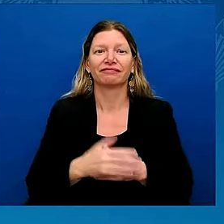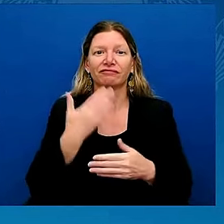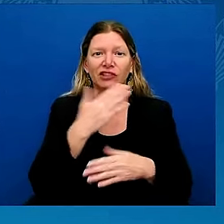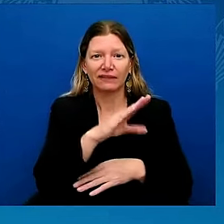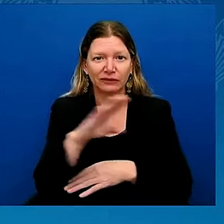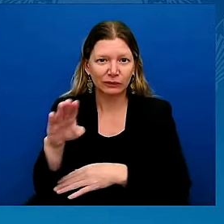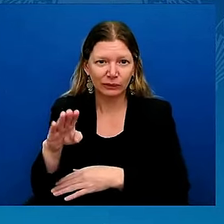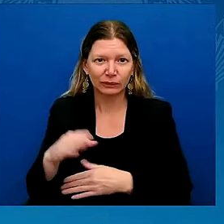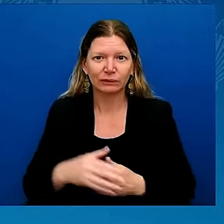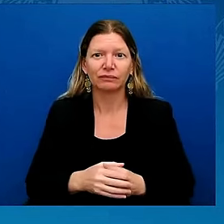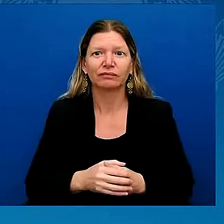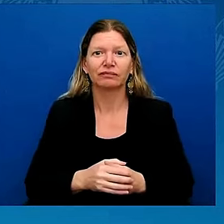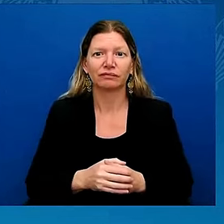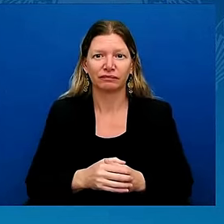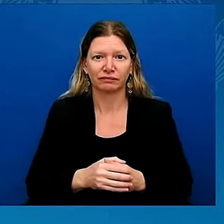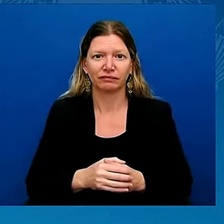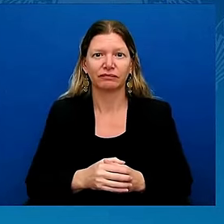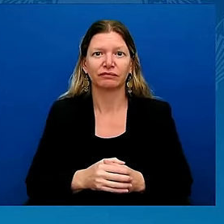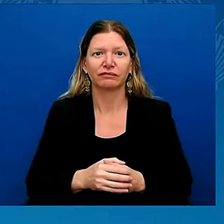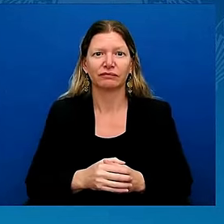Wait. Buenas tardes.